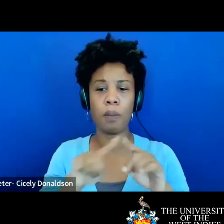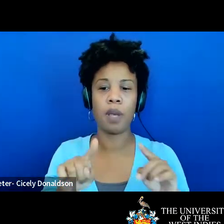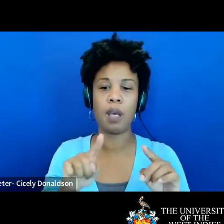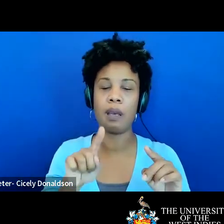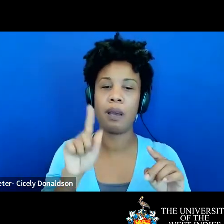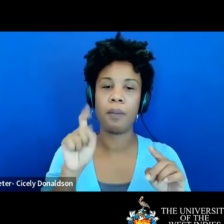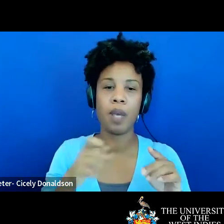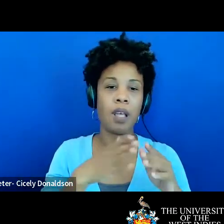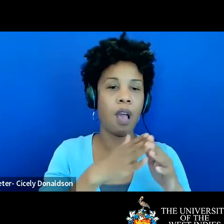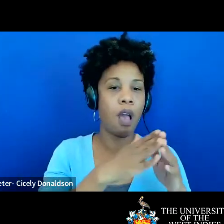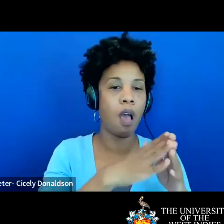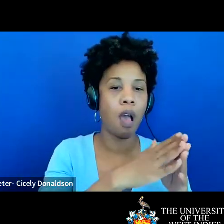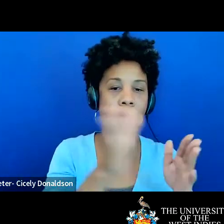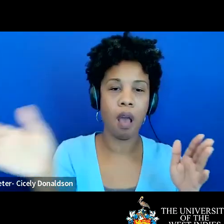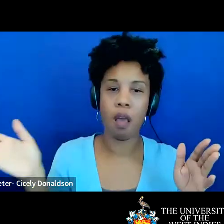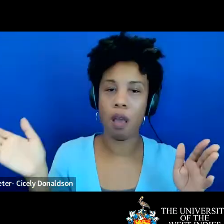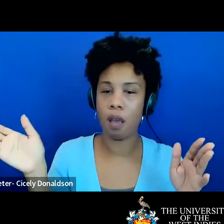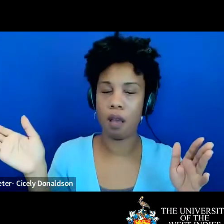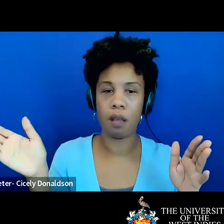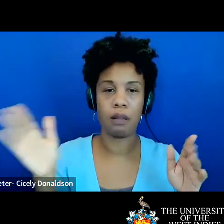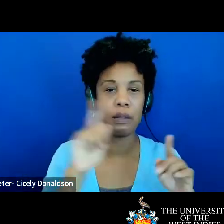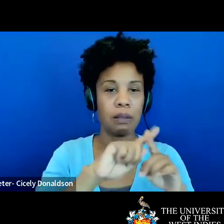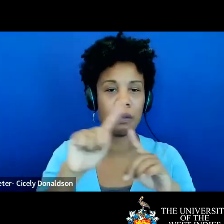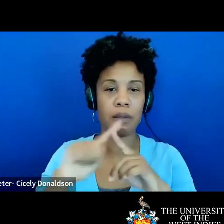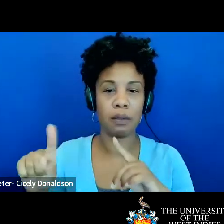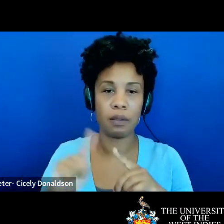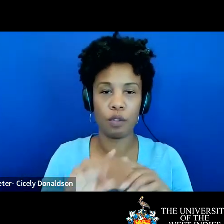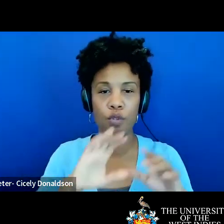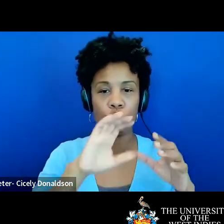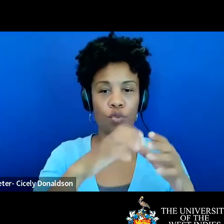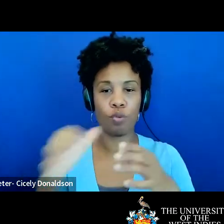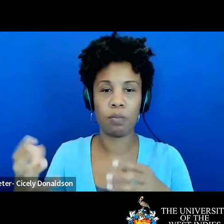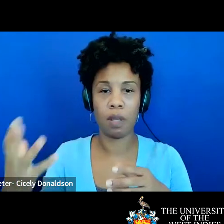contribution to the previous conversation.